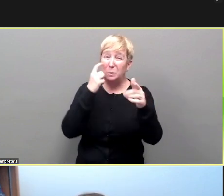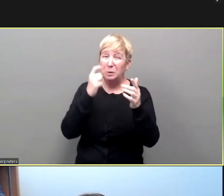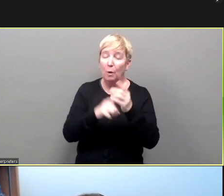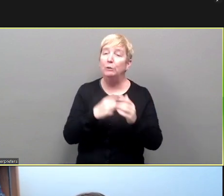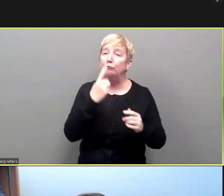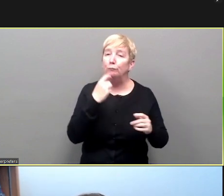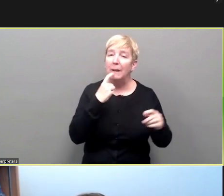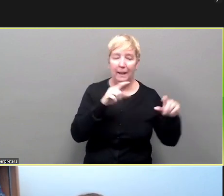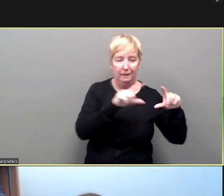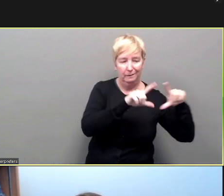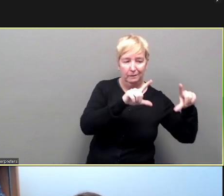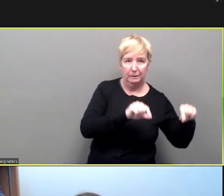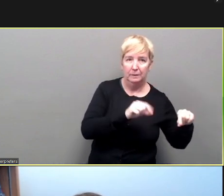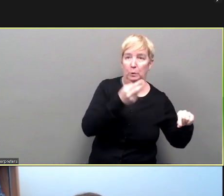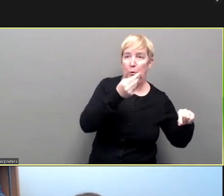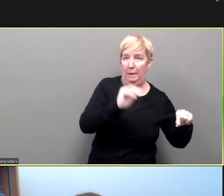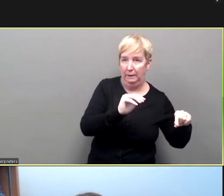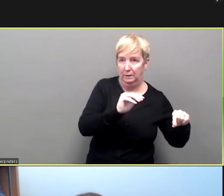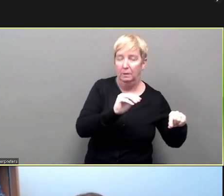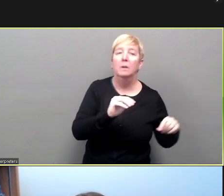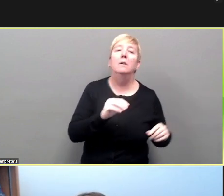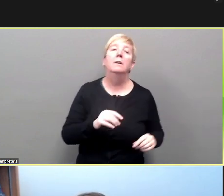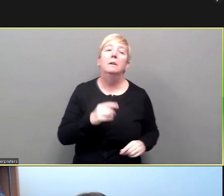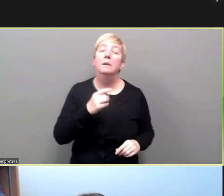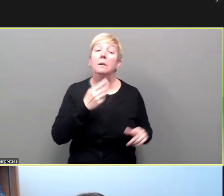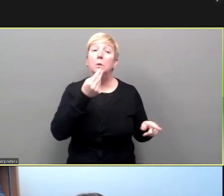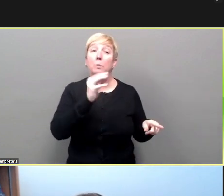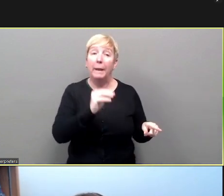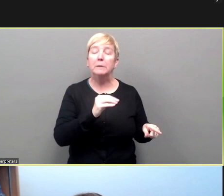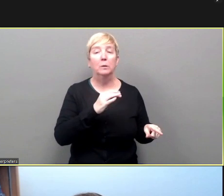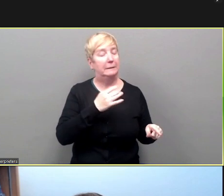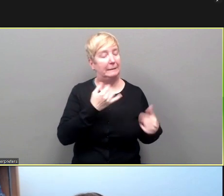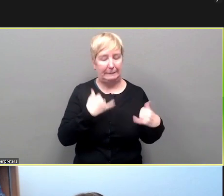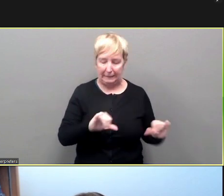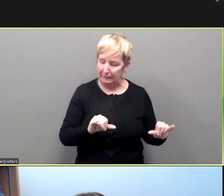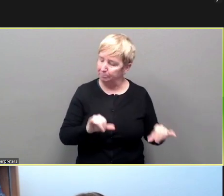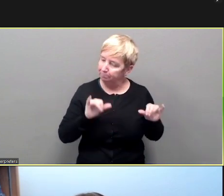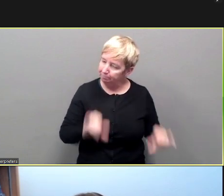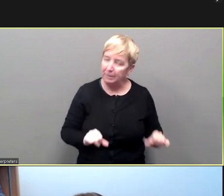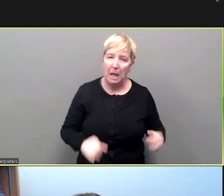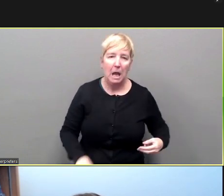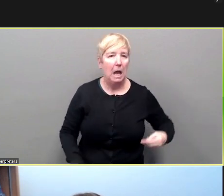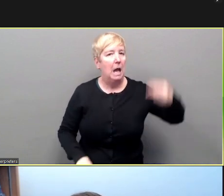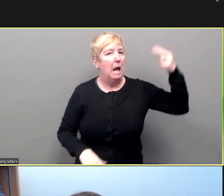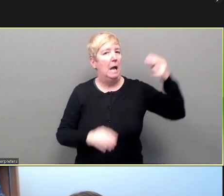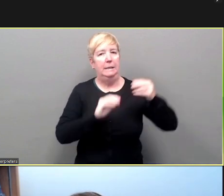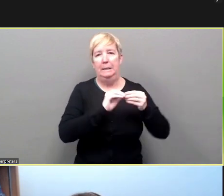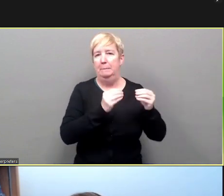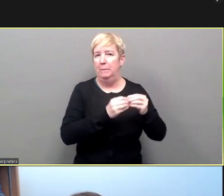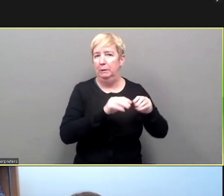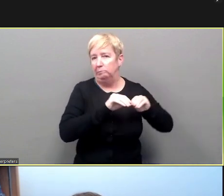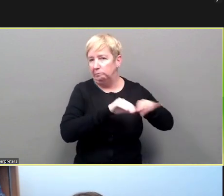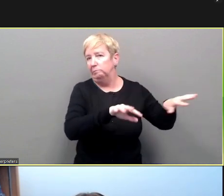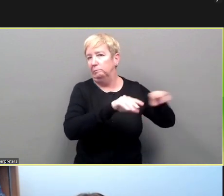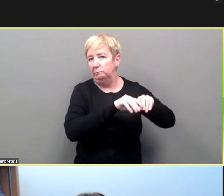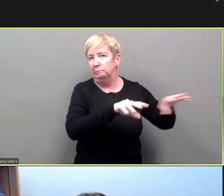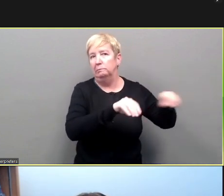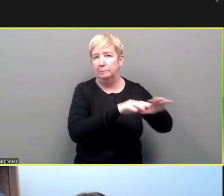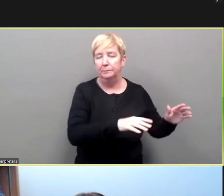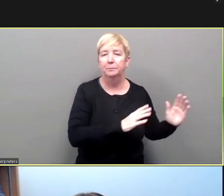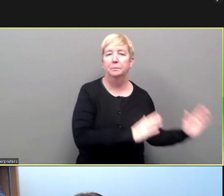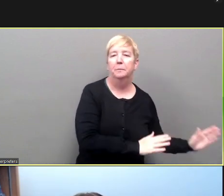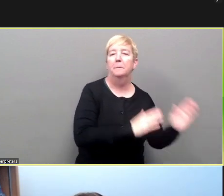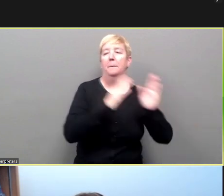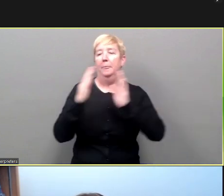we continue to see high case rates here in the state. The graph on the right hand